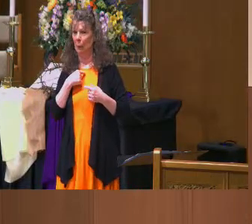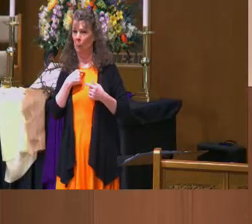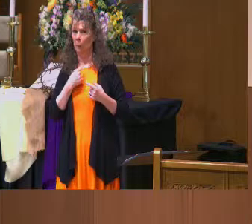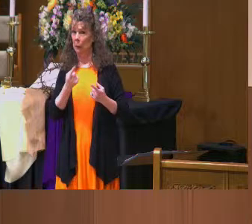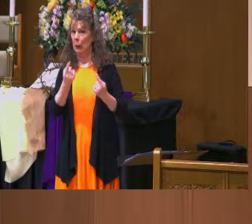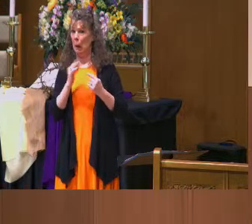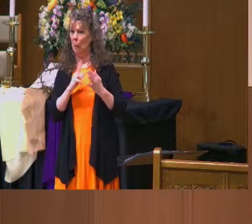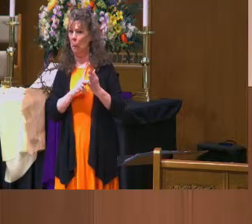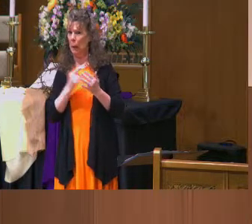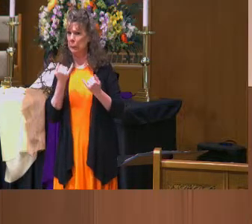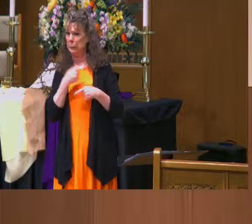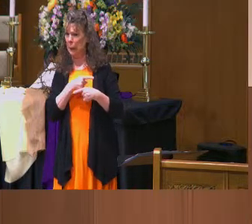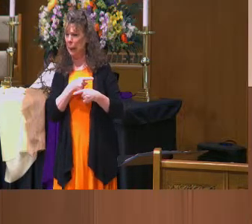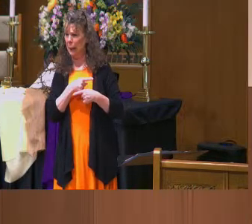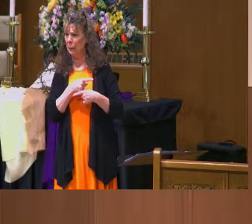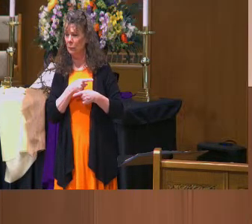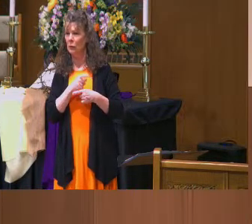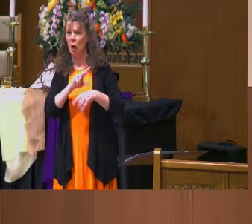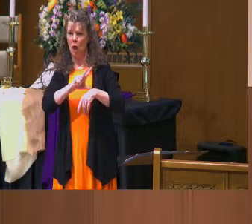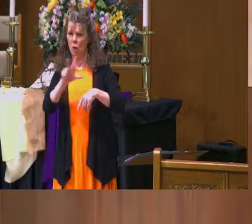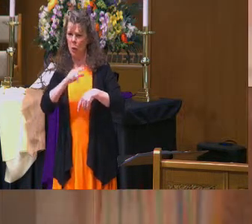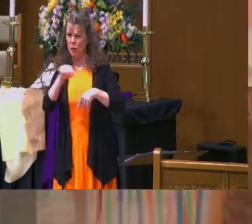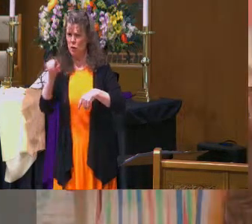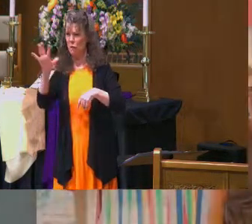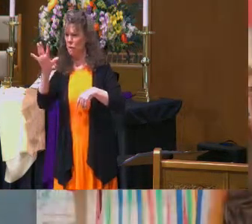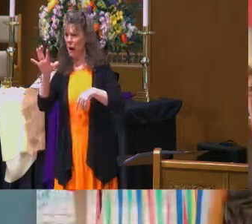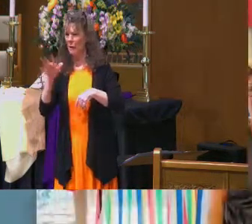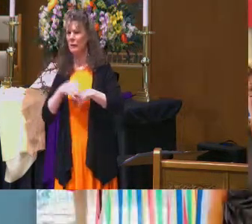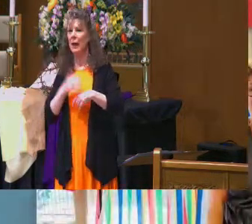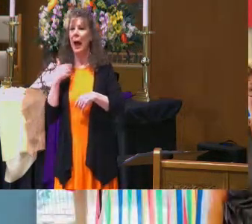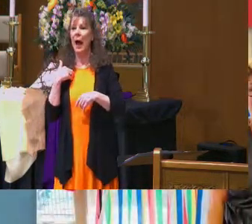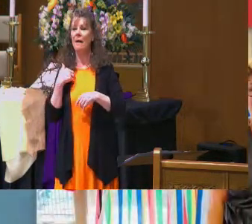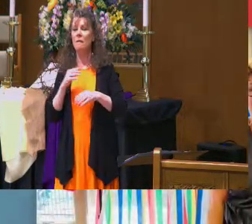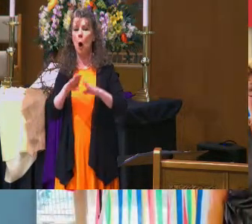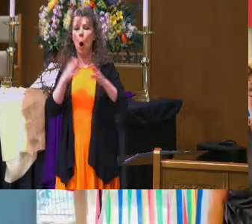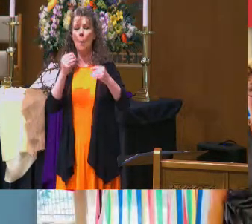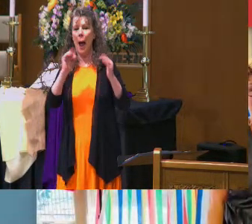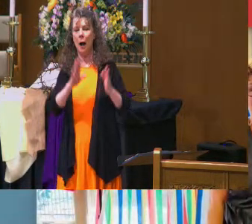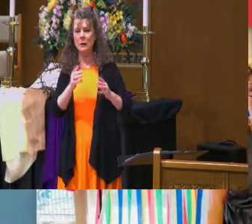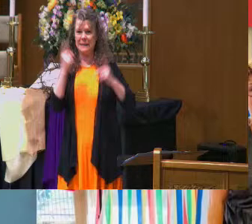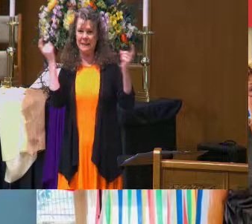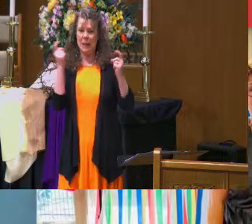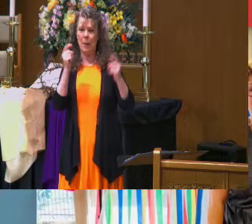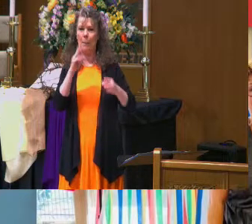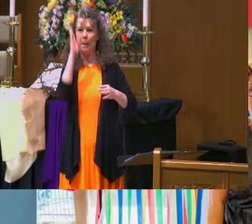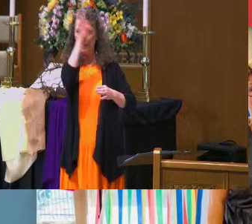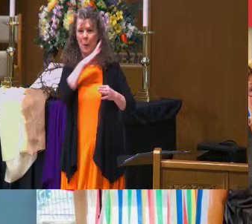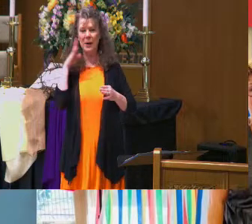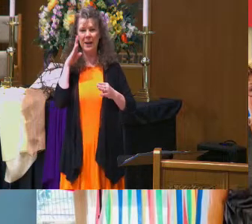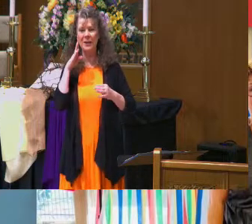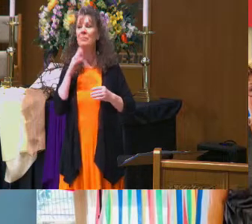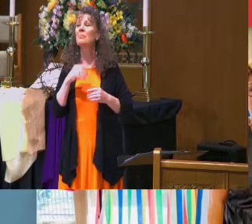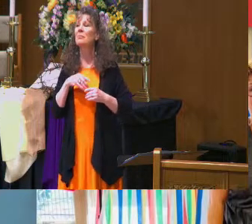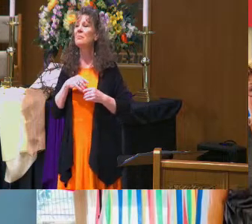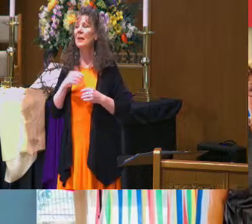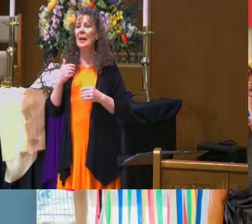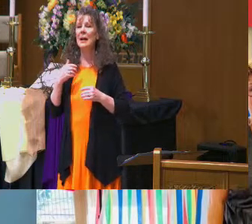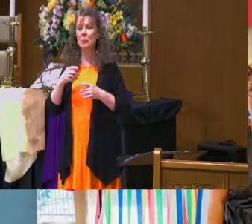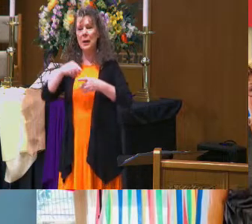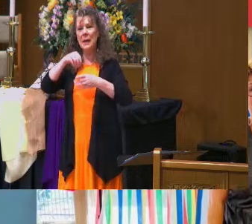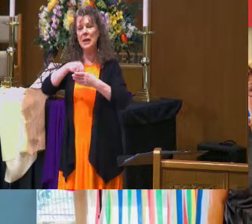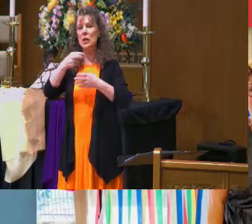come back today, 3 to 5 o'clock. We've got an open house celebrating Pastor Bonita. Please come back. It'll be out in the great hall. We'll have a great